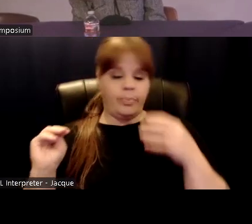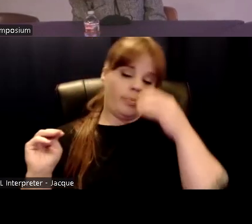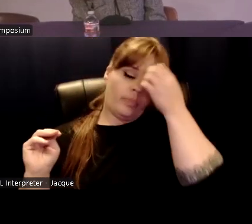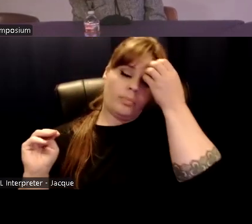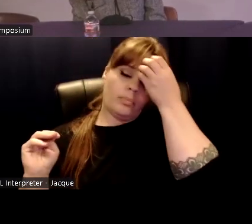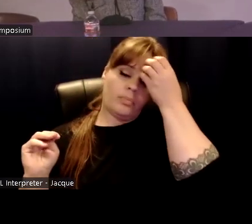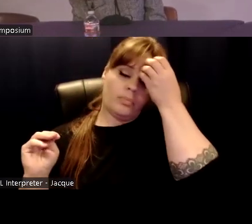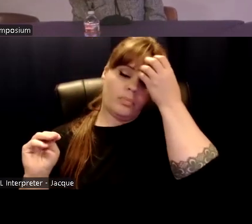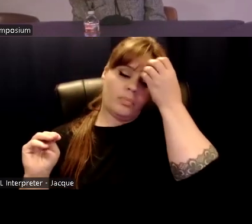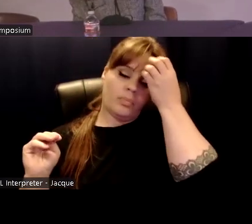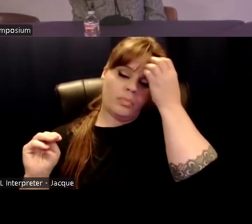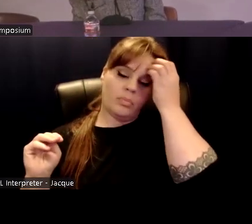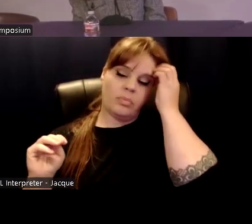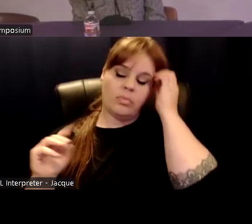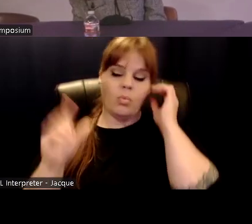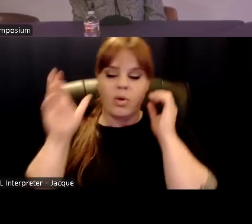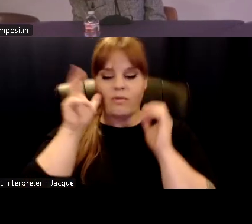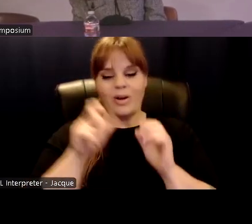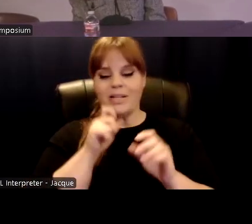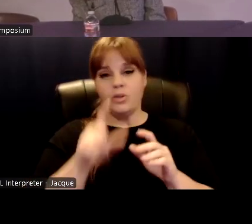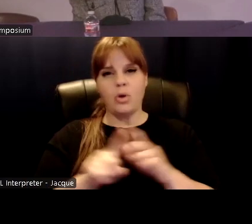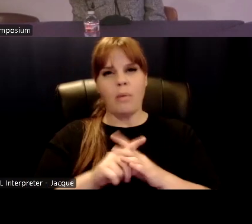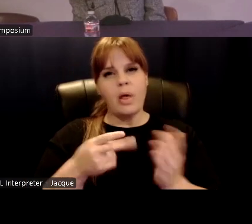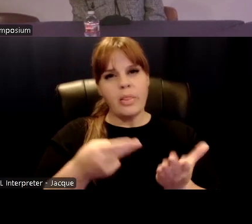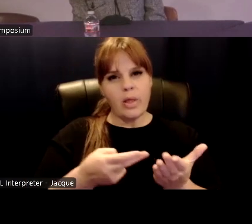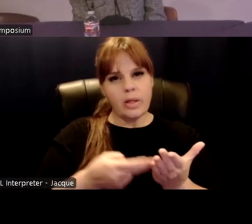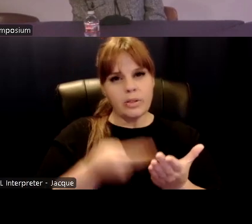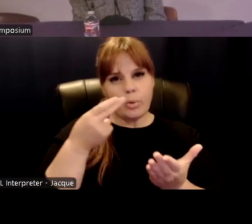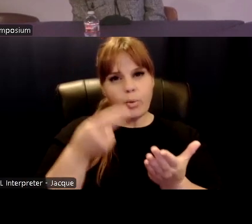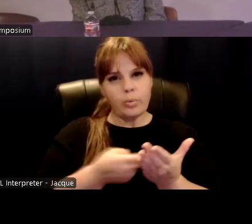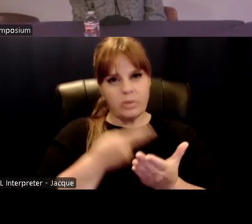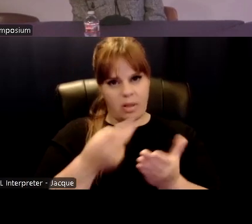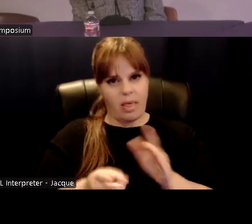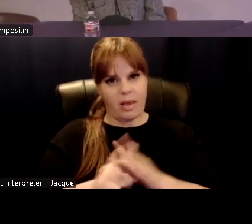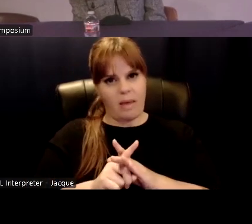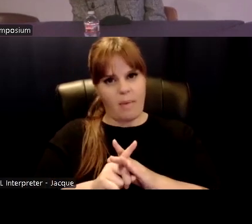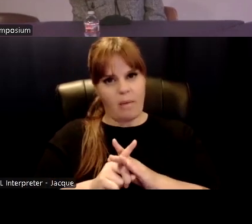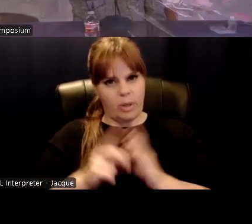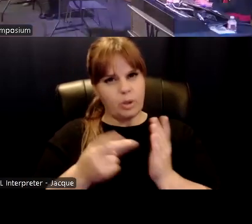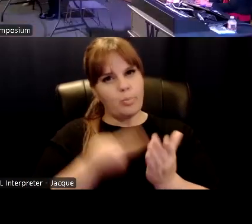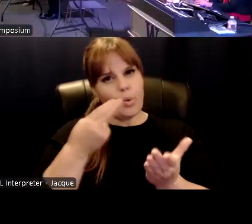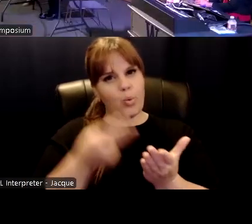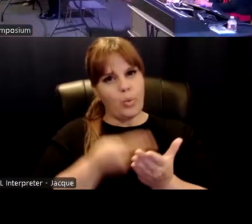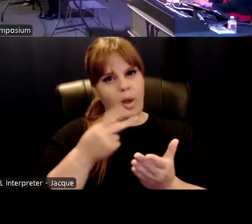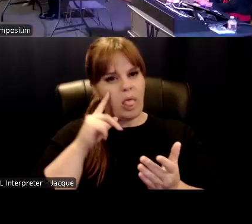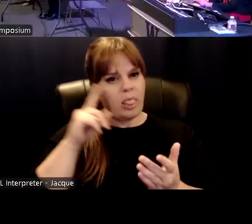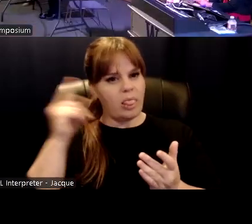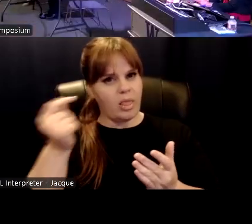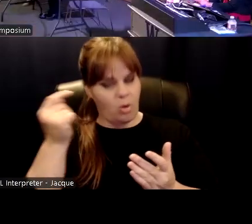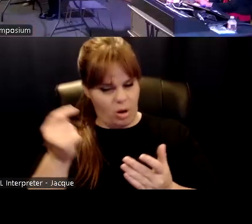we've heard, it didn't show up, but the spoons that came up with Allison's talk, so the whole spoon theory, which I think came out of this